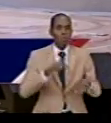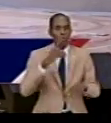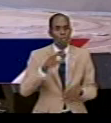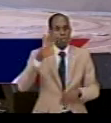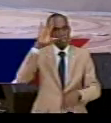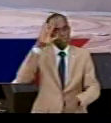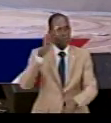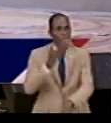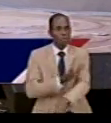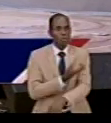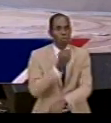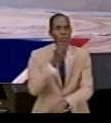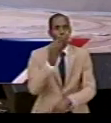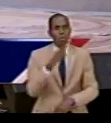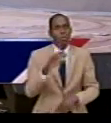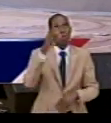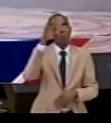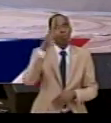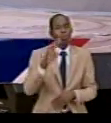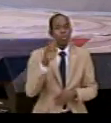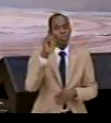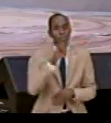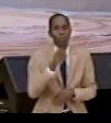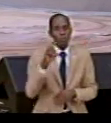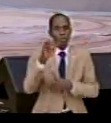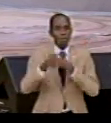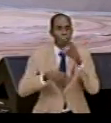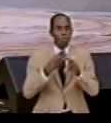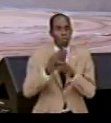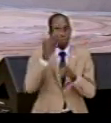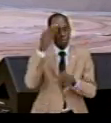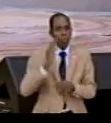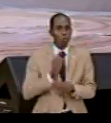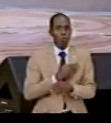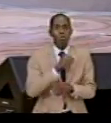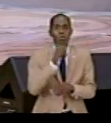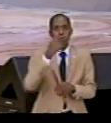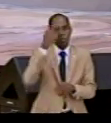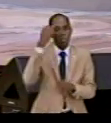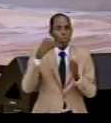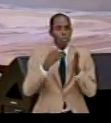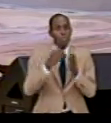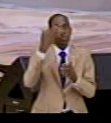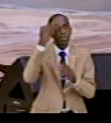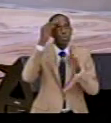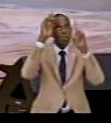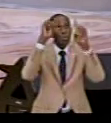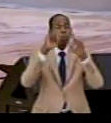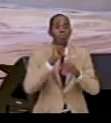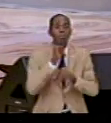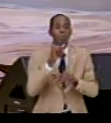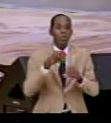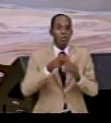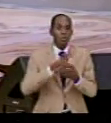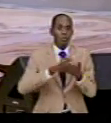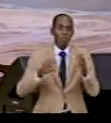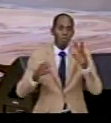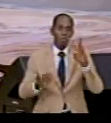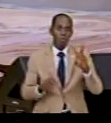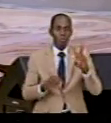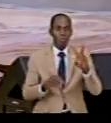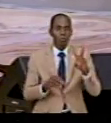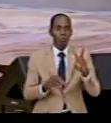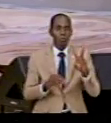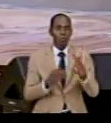God. Therefore the world knoweth us not, because it knew him not. Look at verse 2. It says in verse